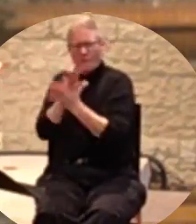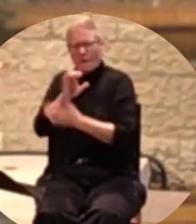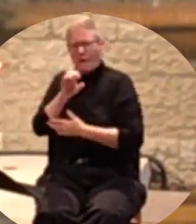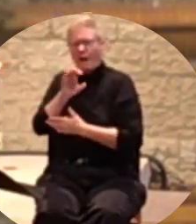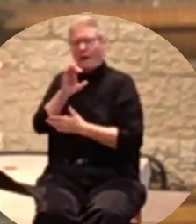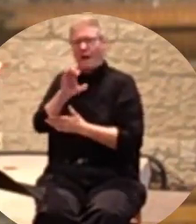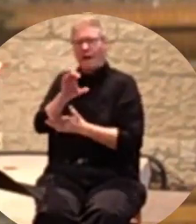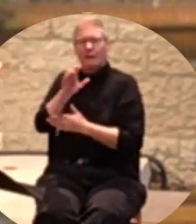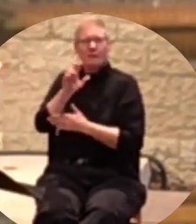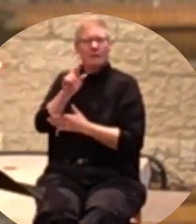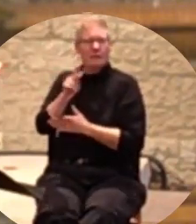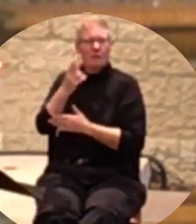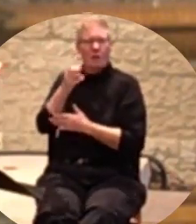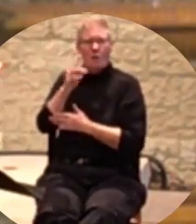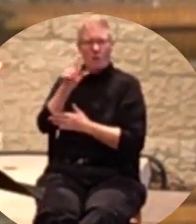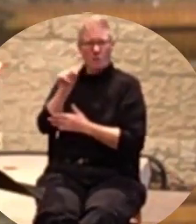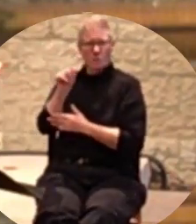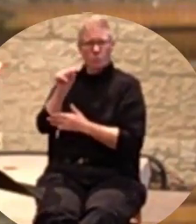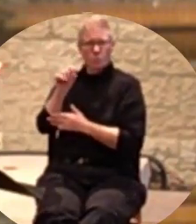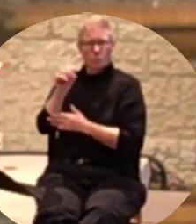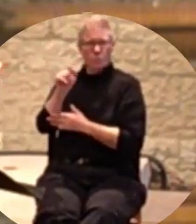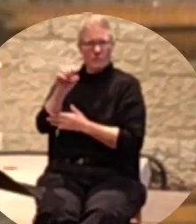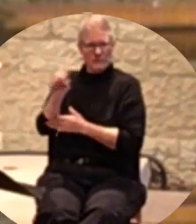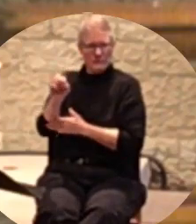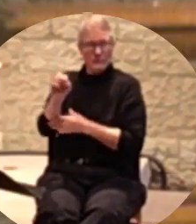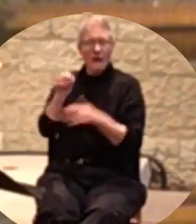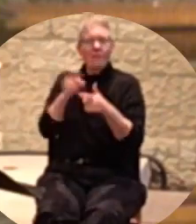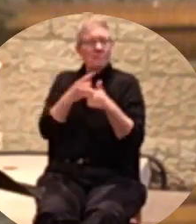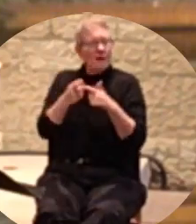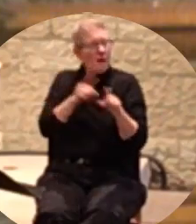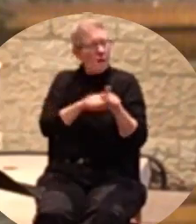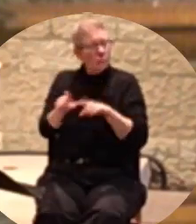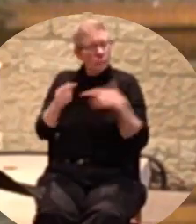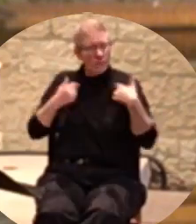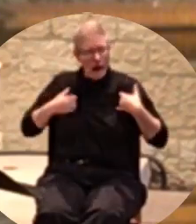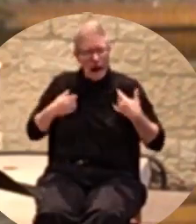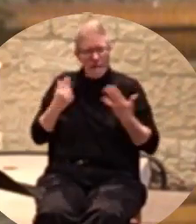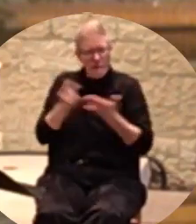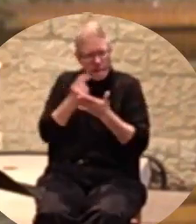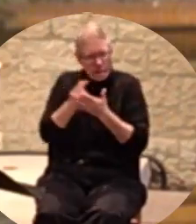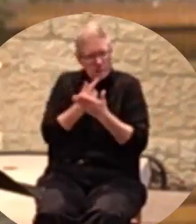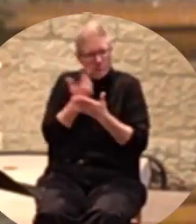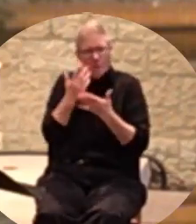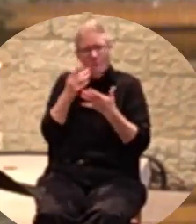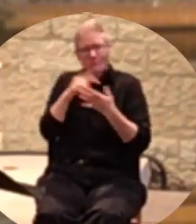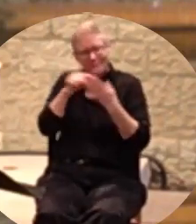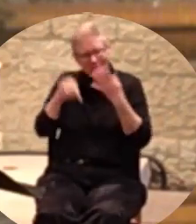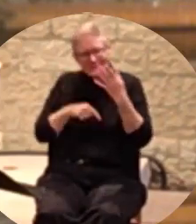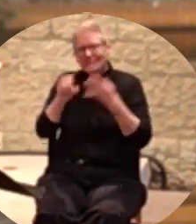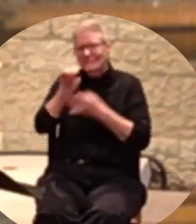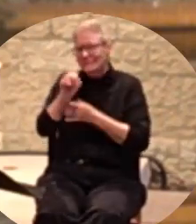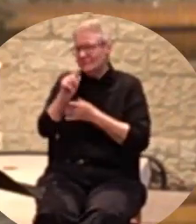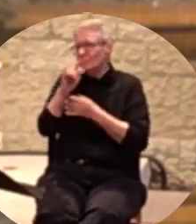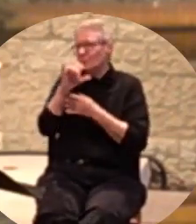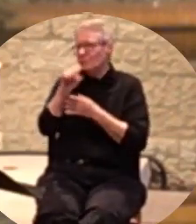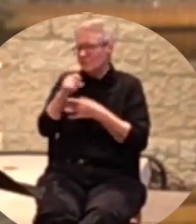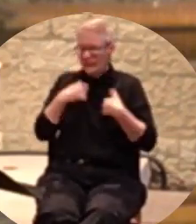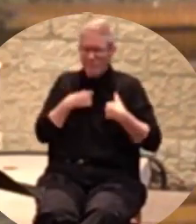then we have our gospel series, which will continue with a one-time or